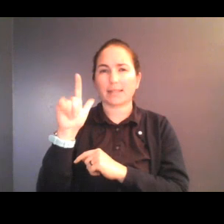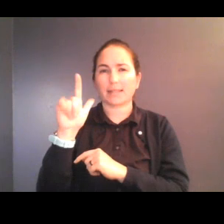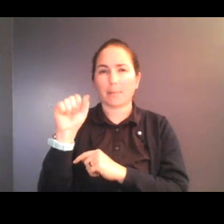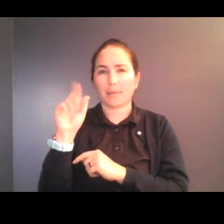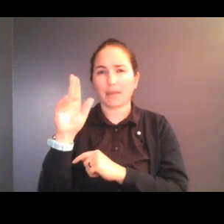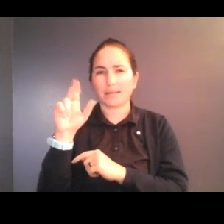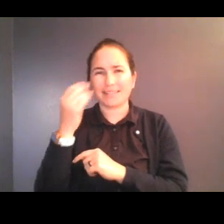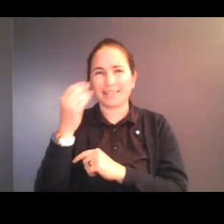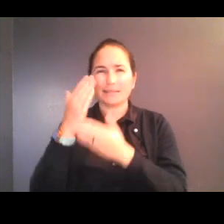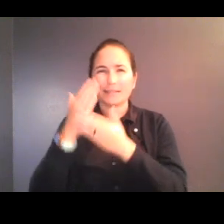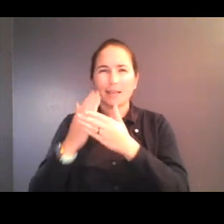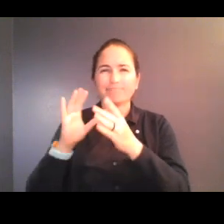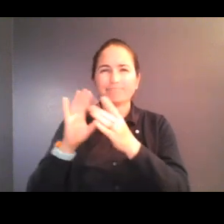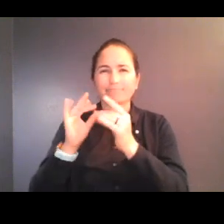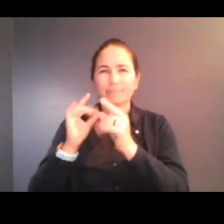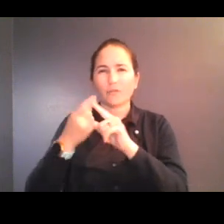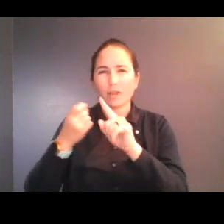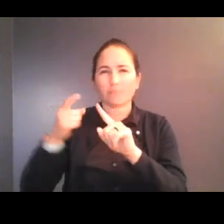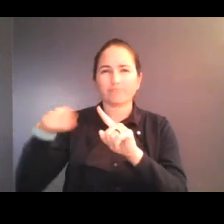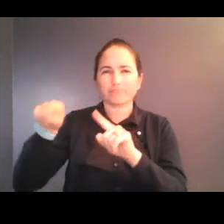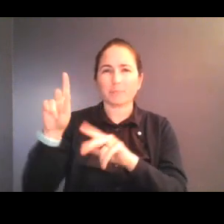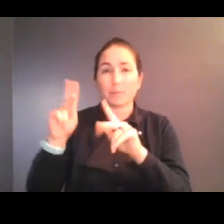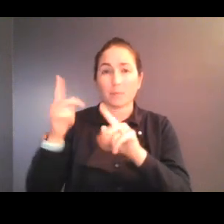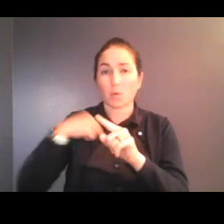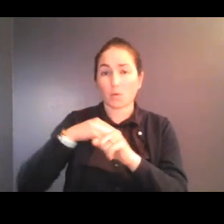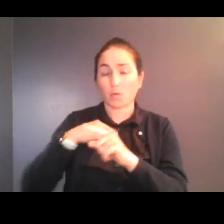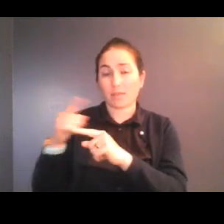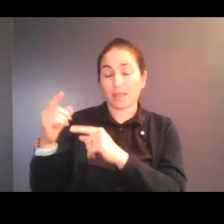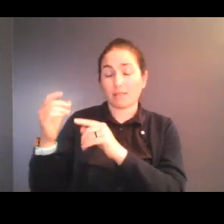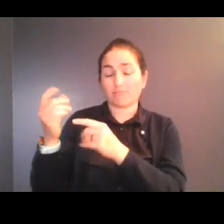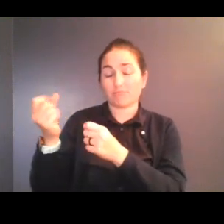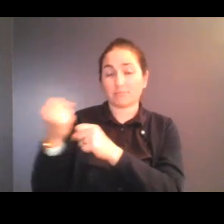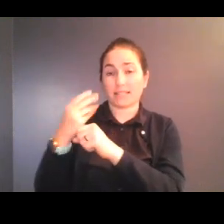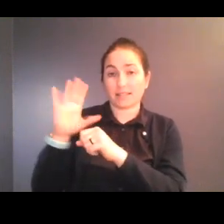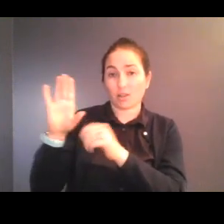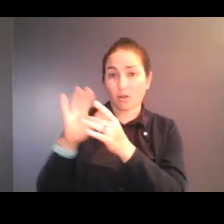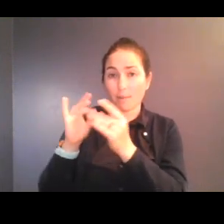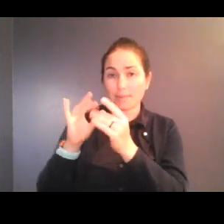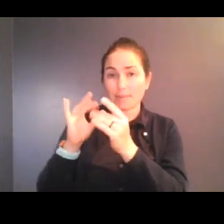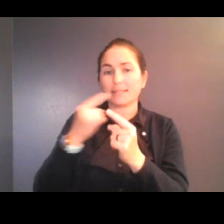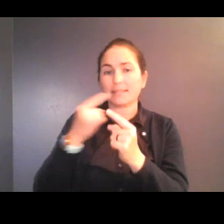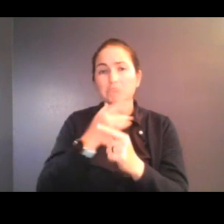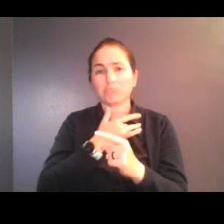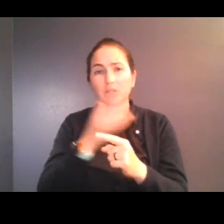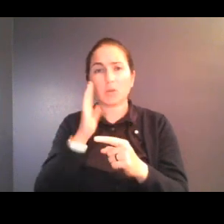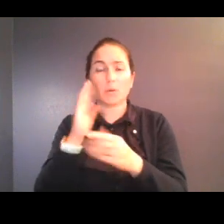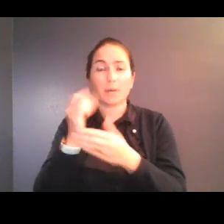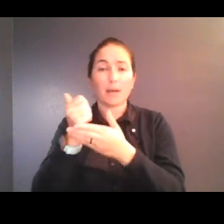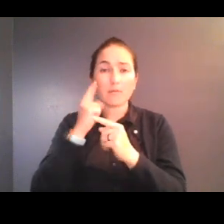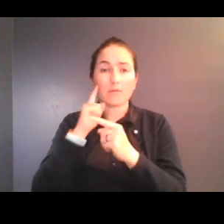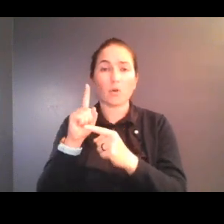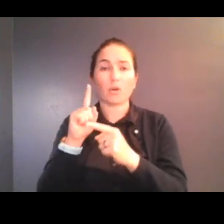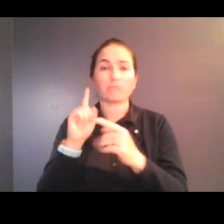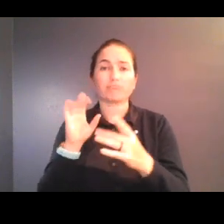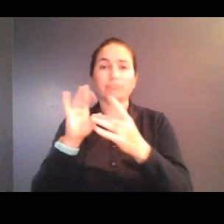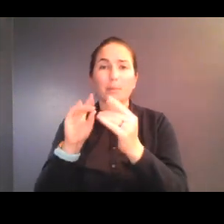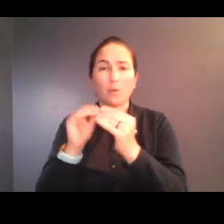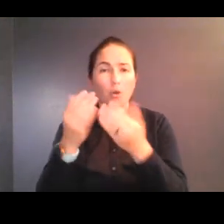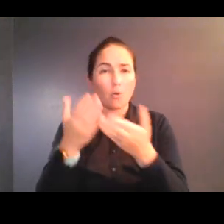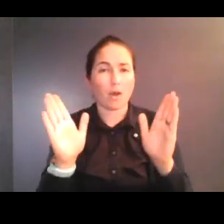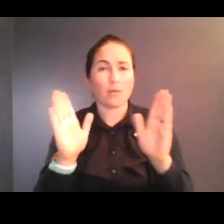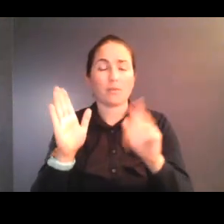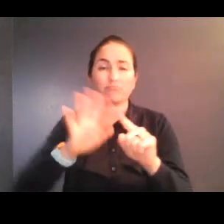got from the folks that we got comments from say that it's been helpful for connecting more widely with the academic